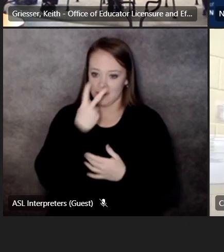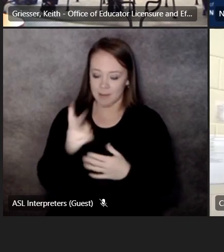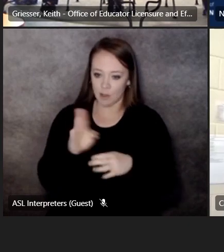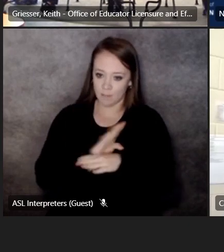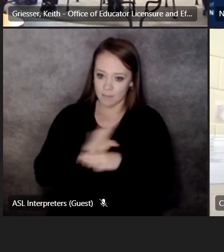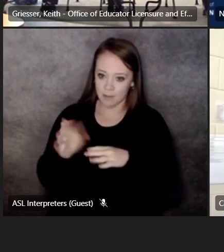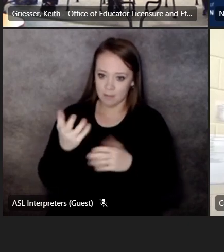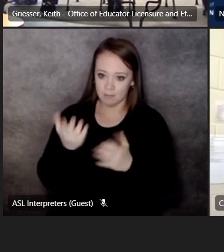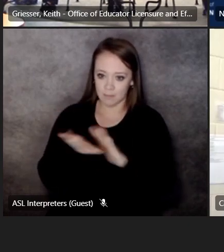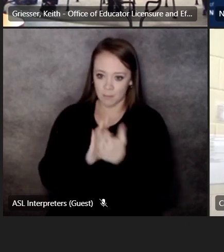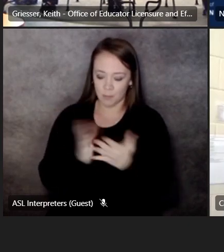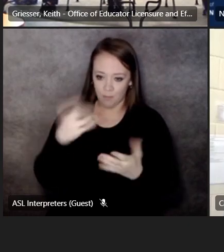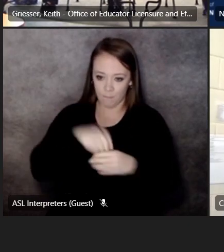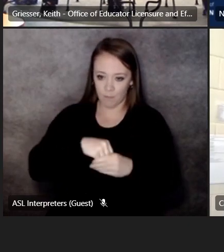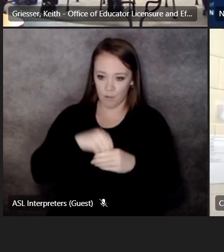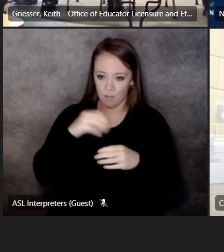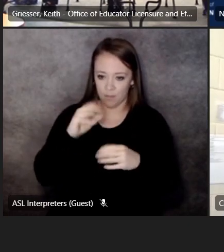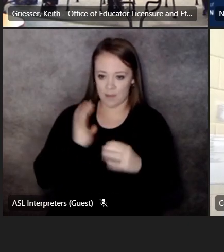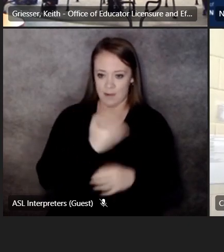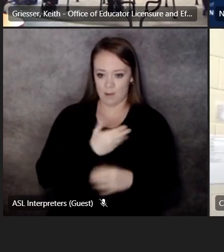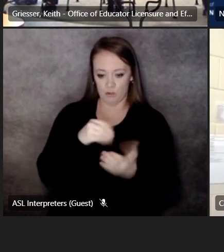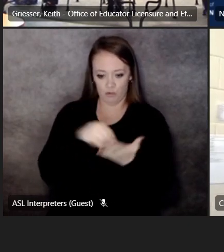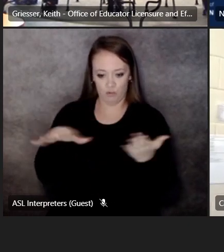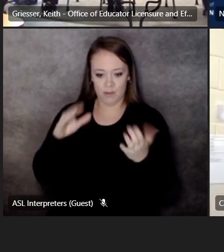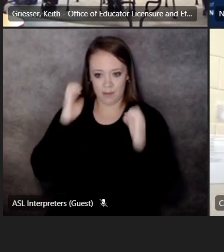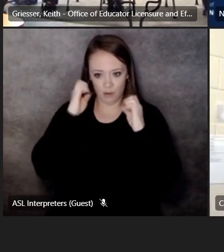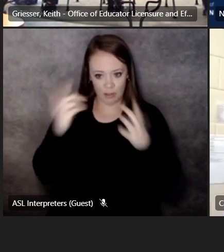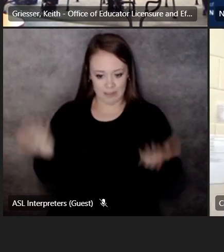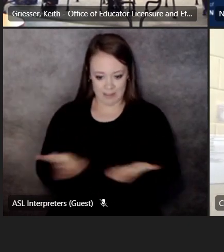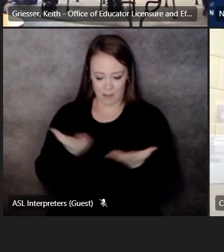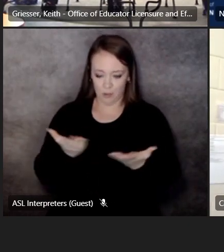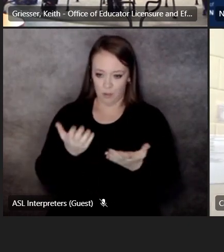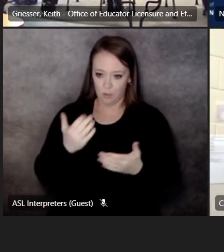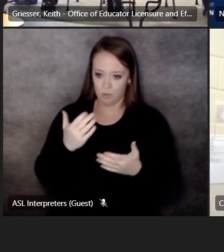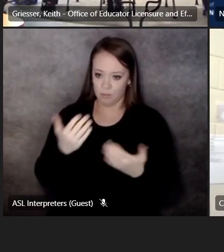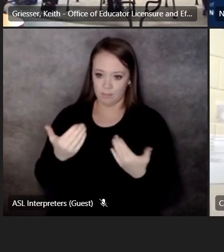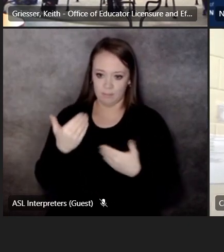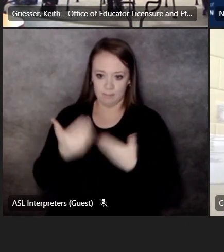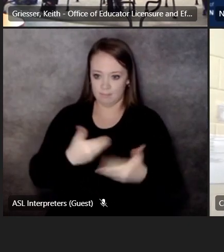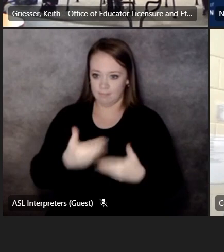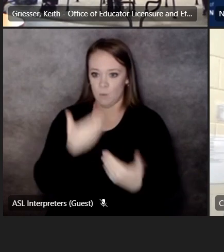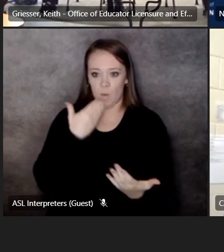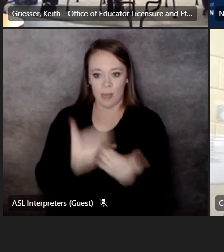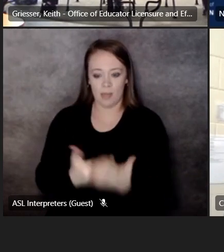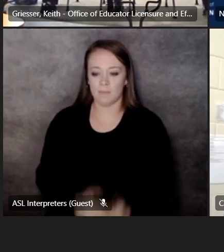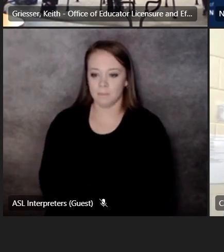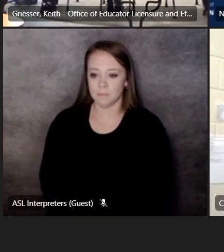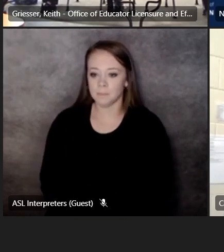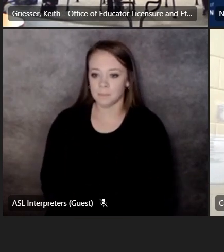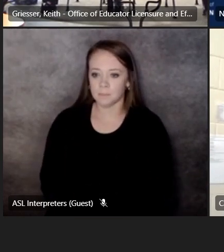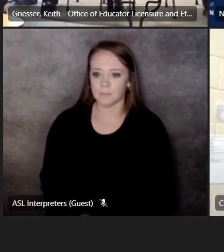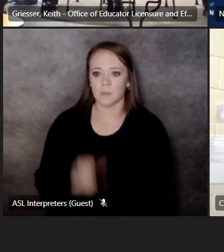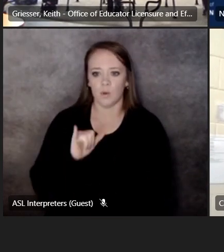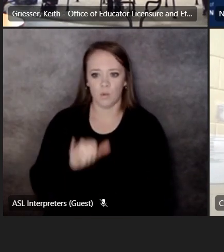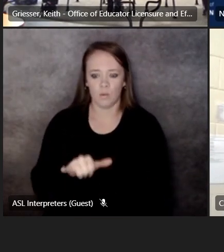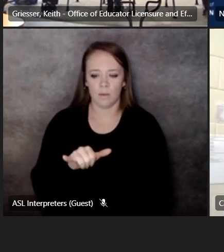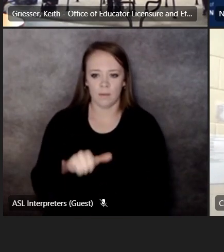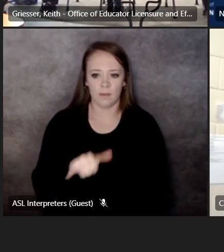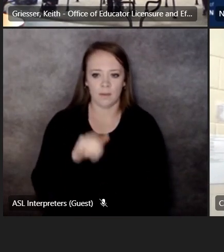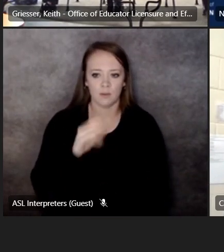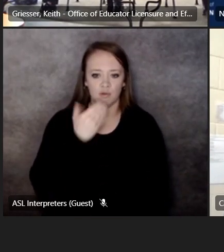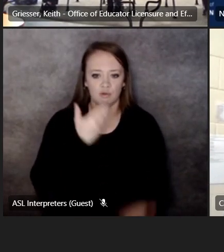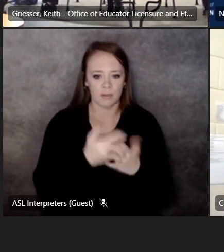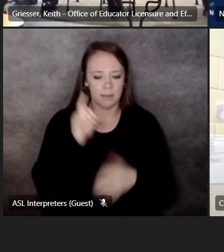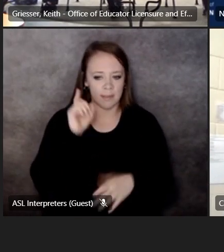the education of our students here. It's going really well. That's encouraging to hear, and I hear great things coming out of Floyd County and